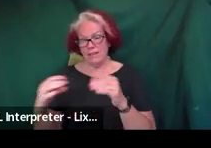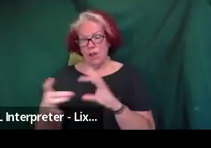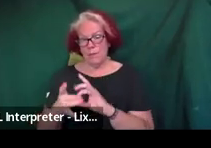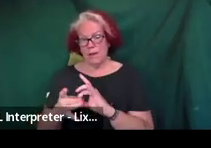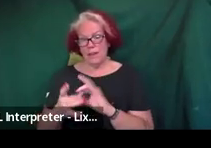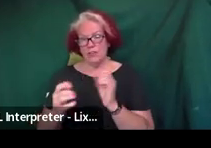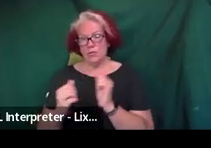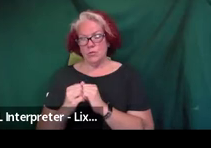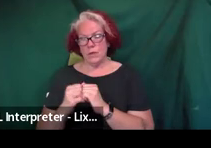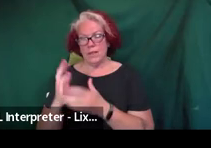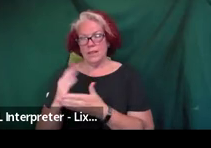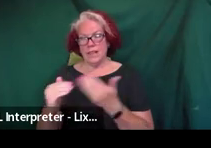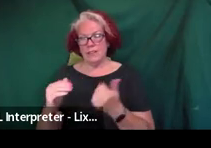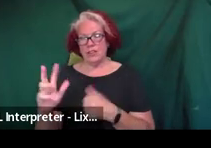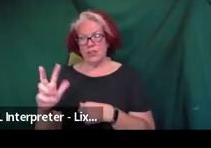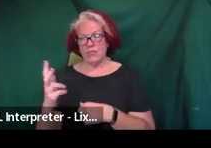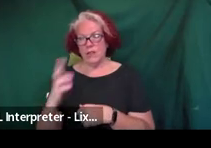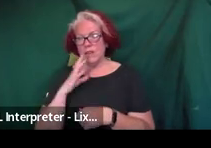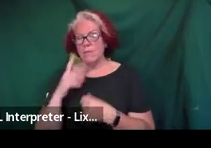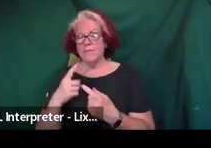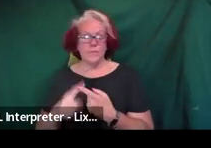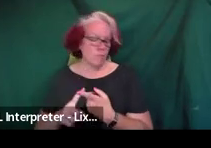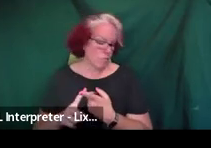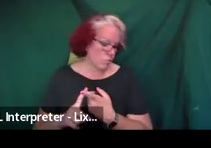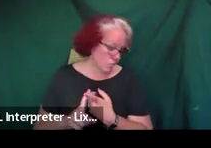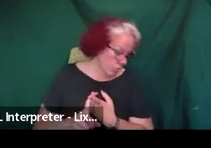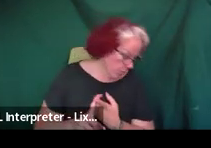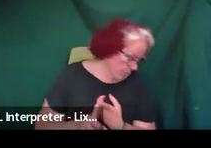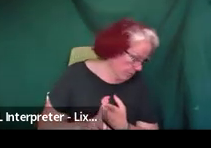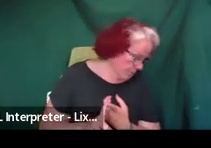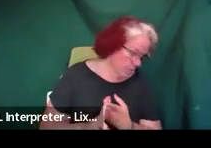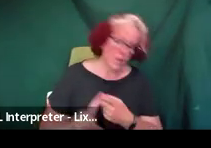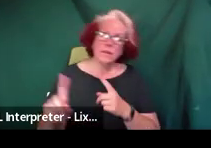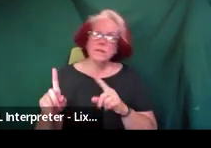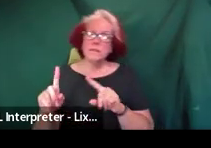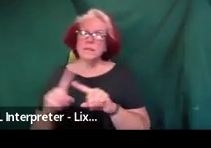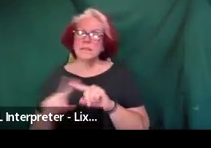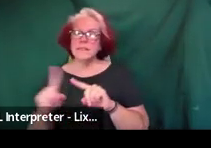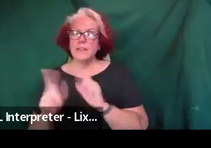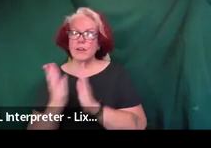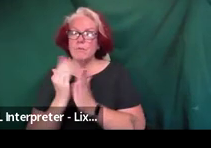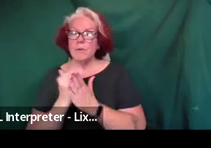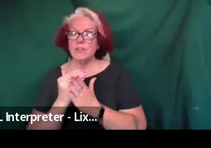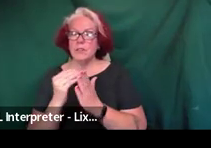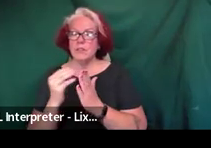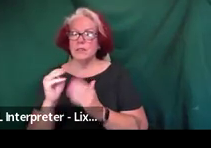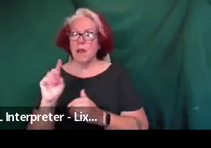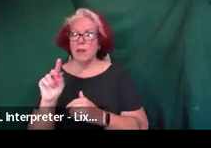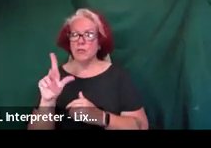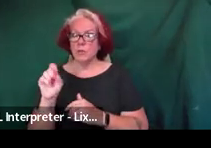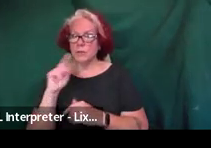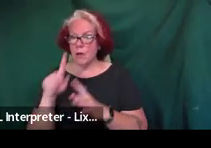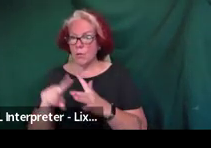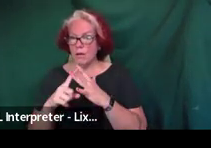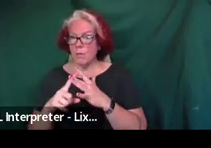with section three. This is talking about the different budget modules that would come on, procurement,